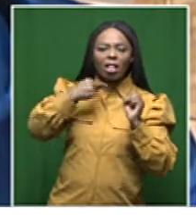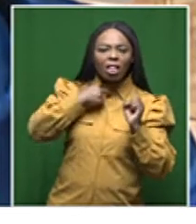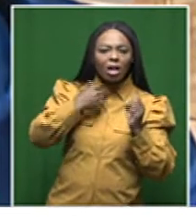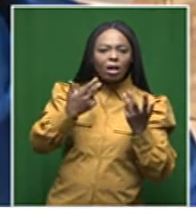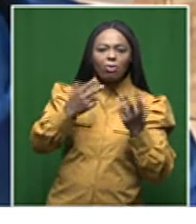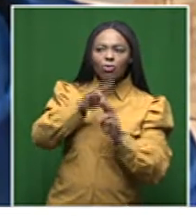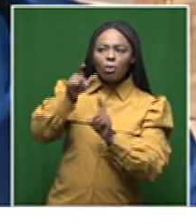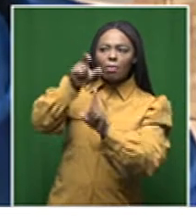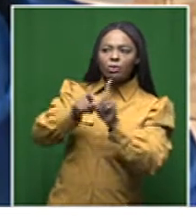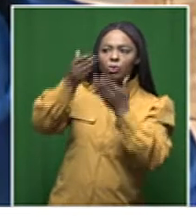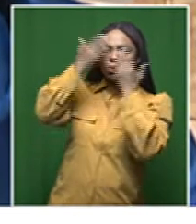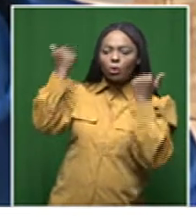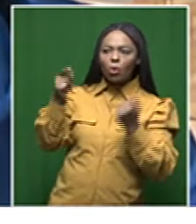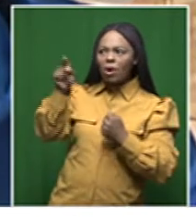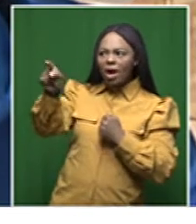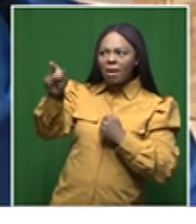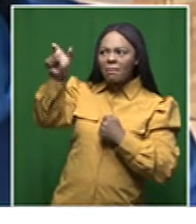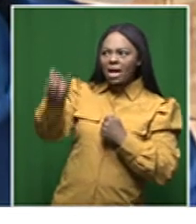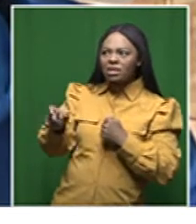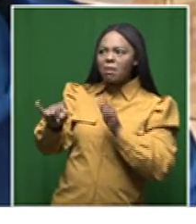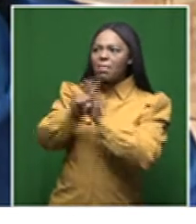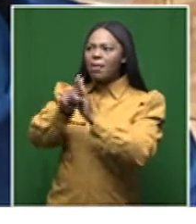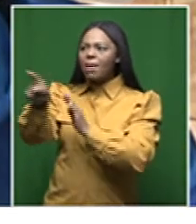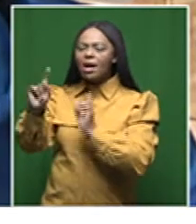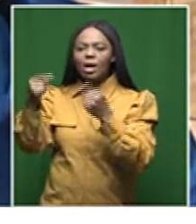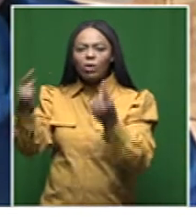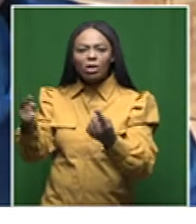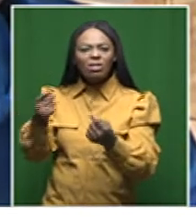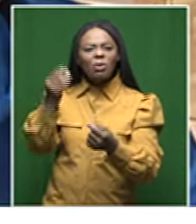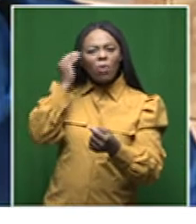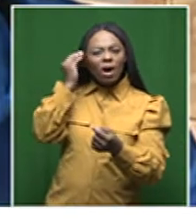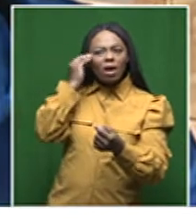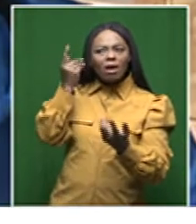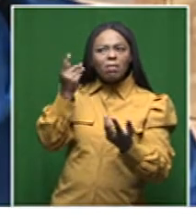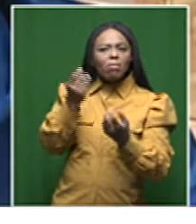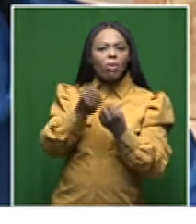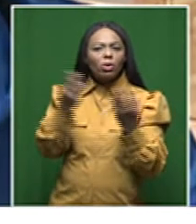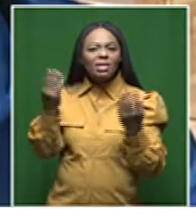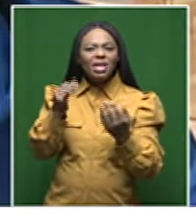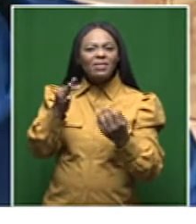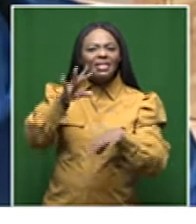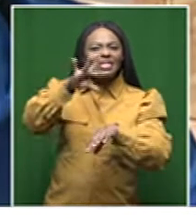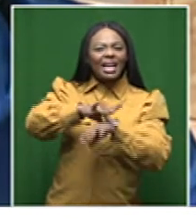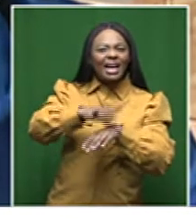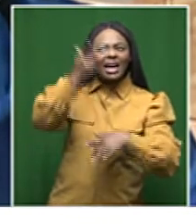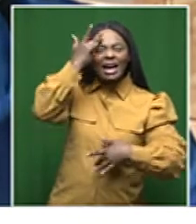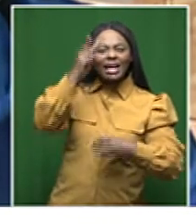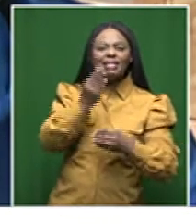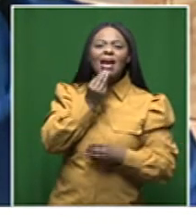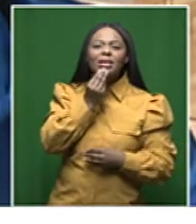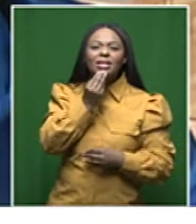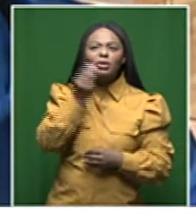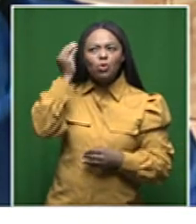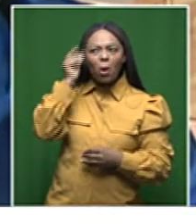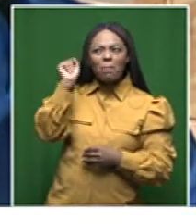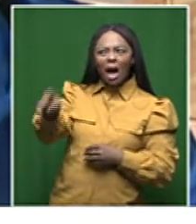you're infertile. So most patients that have, for instance, diabetes will know that they've got diabetes because there are actual physical things that happen with them